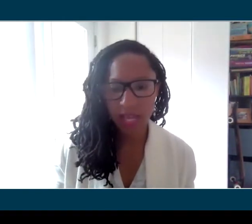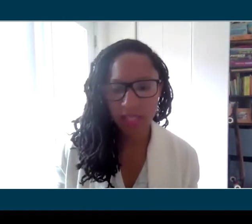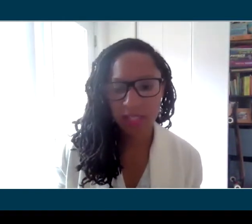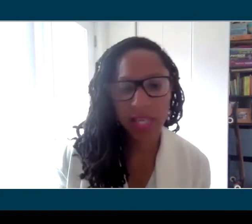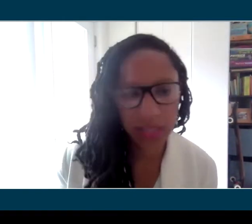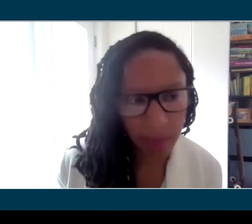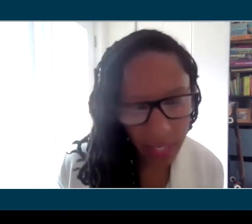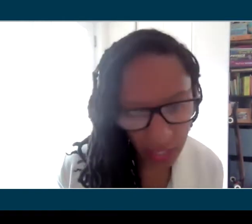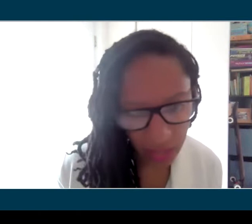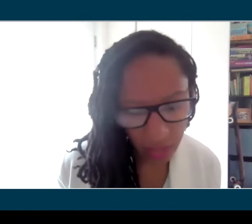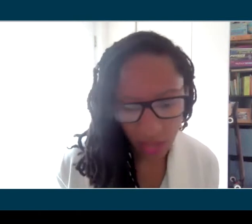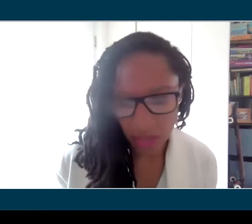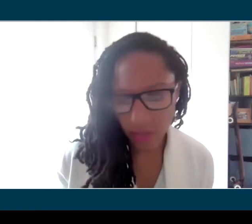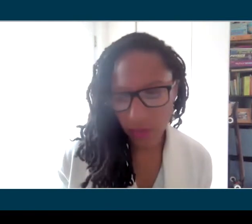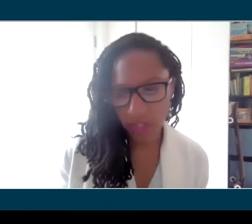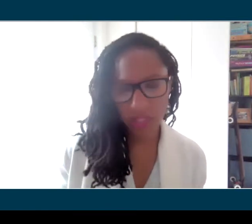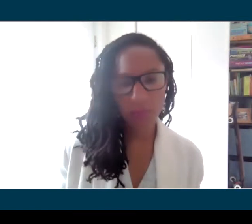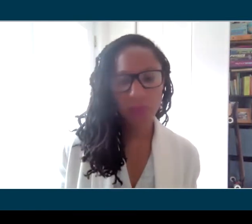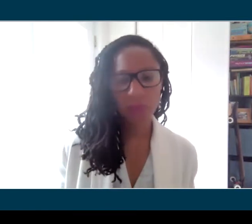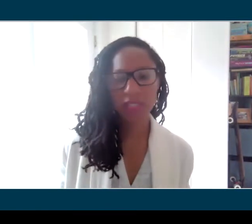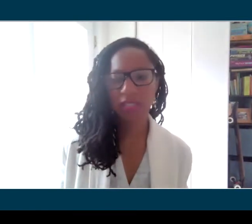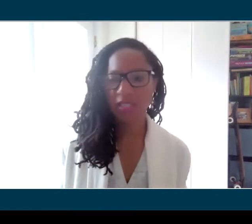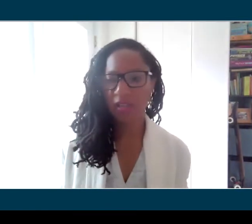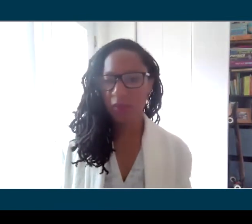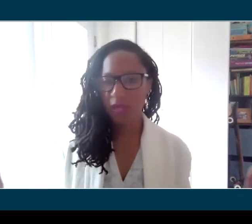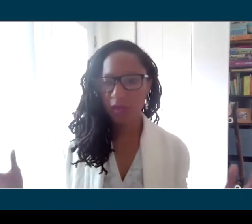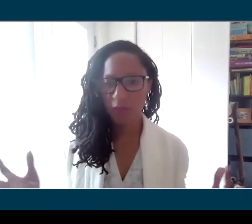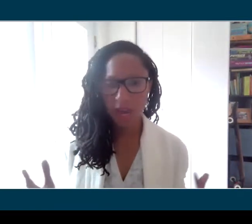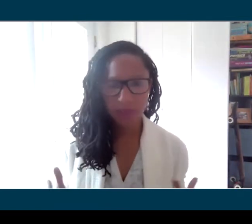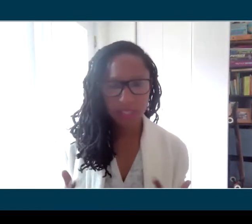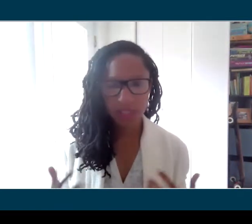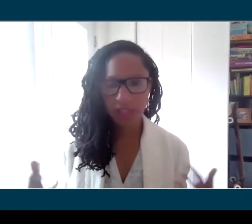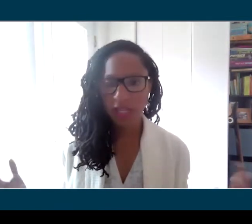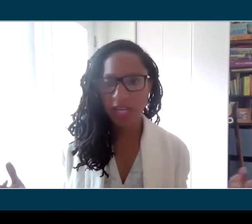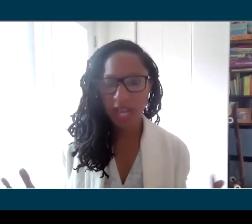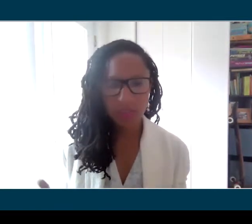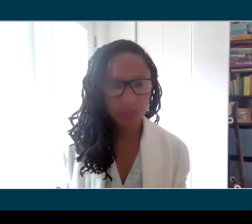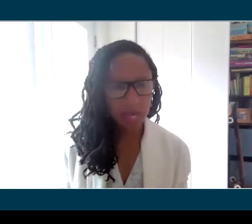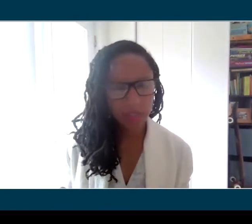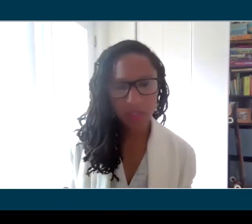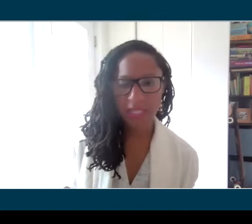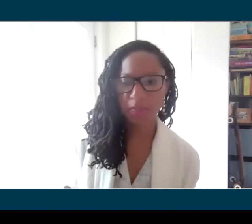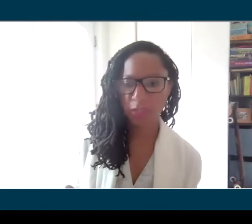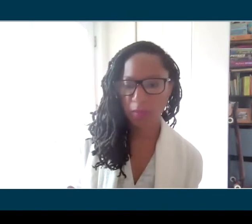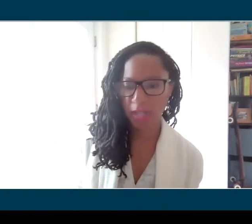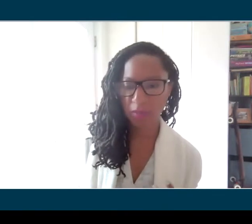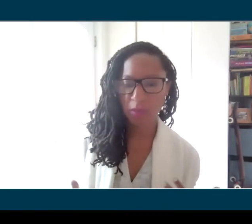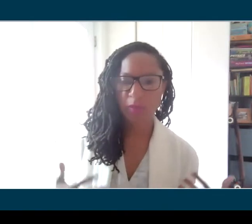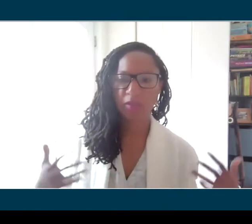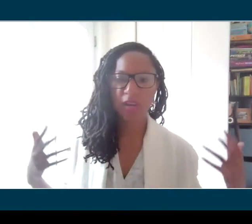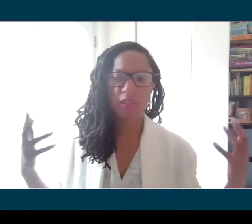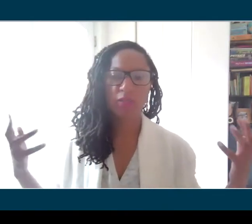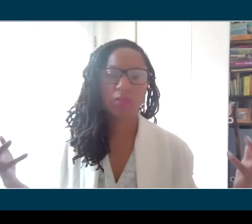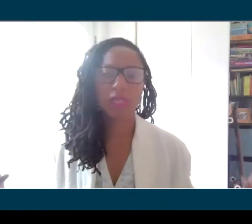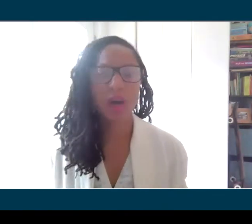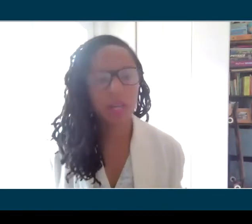growing and expanding. So just a couple more minutes as everyone arrives here. And as a reminder, as much as possible,